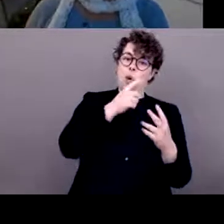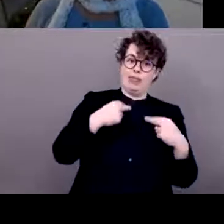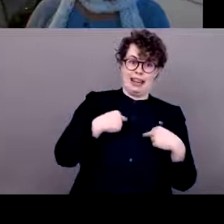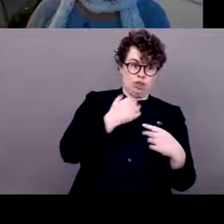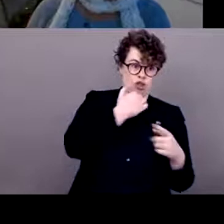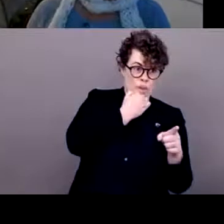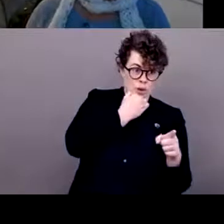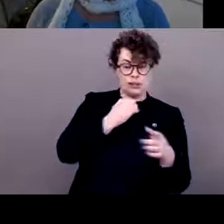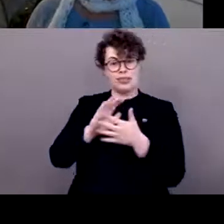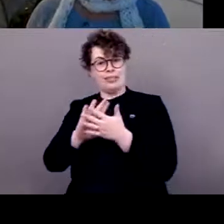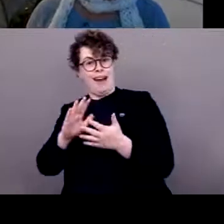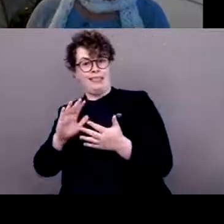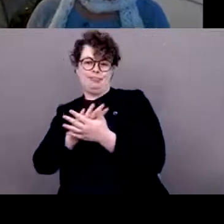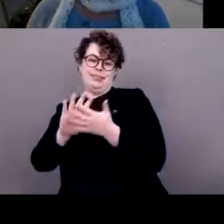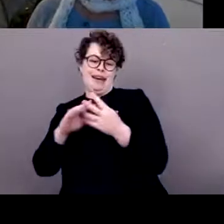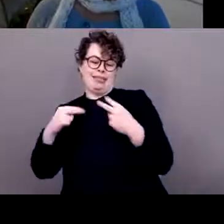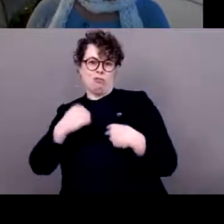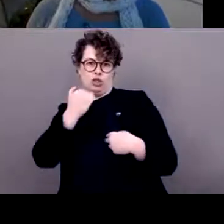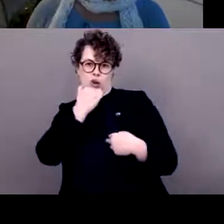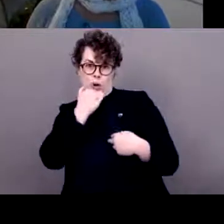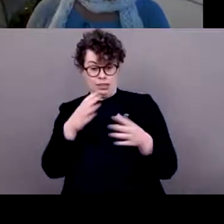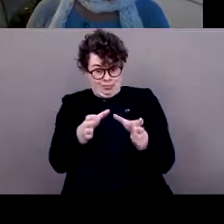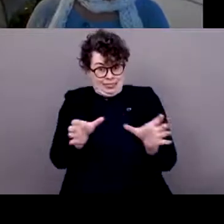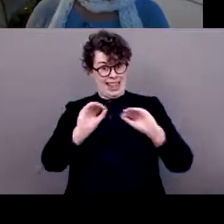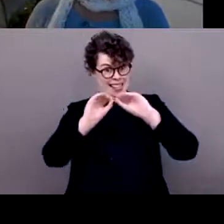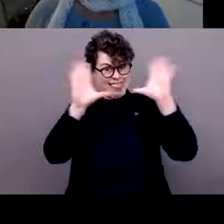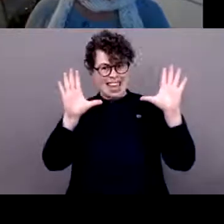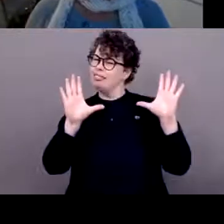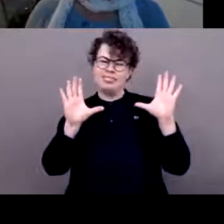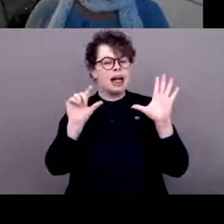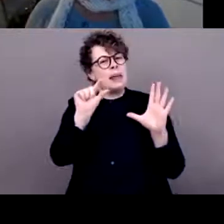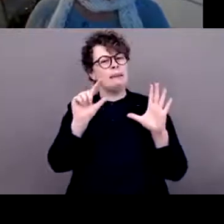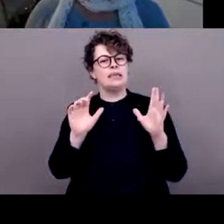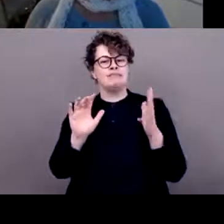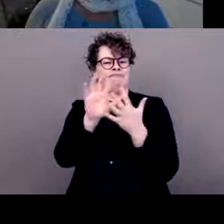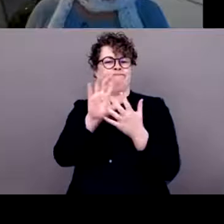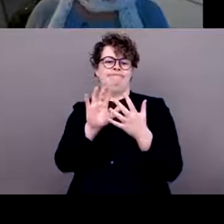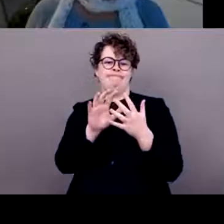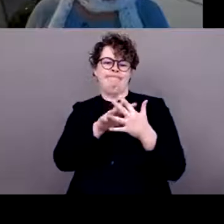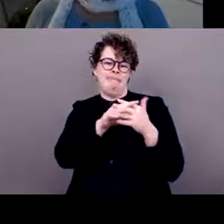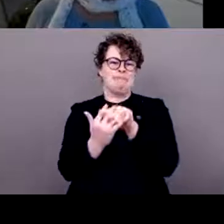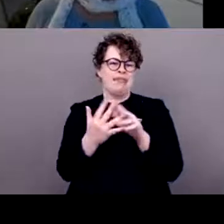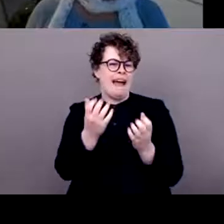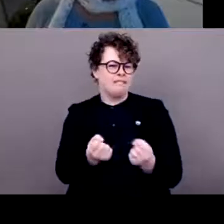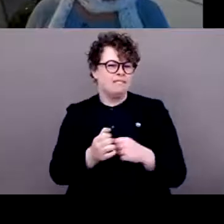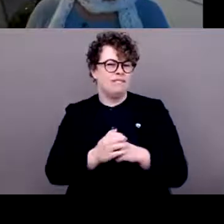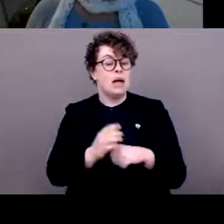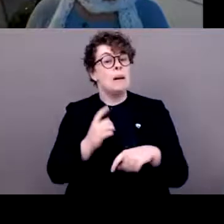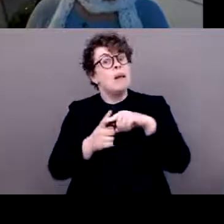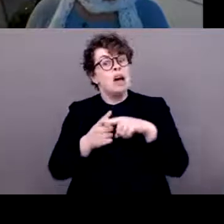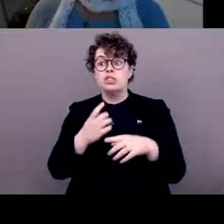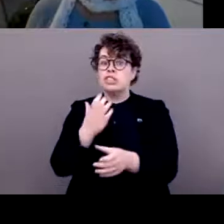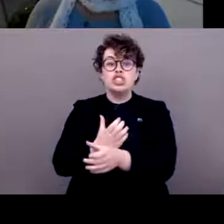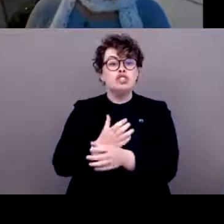that children don't fall neatly into those sorts of categories. And indeed, children's communication preferences change